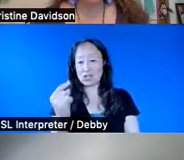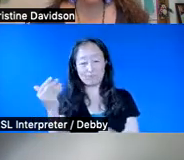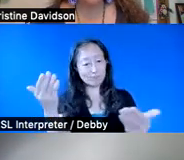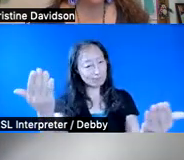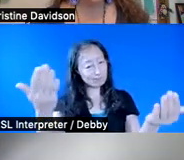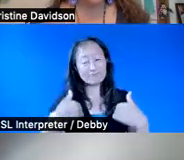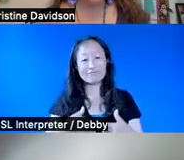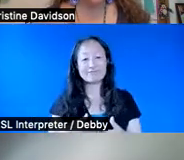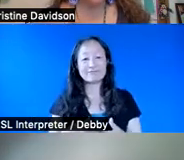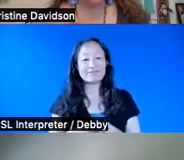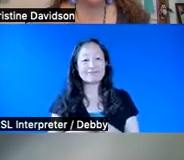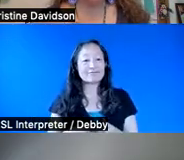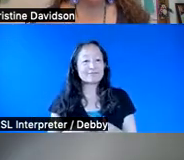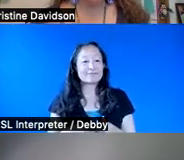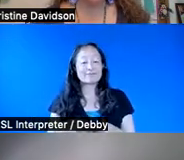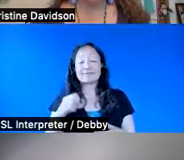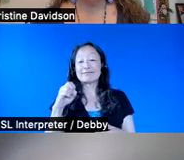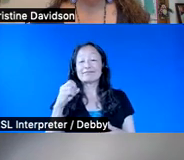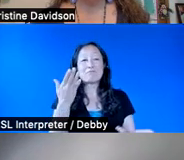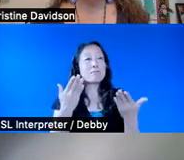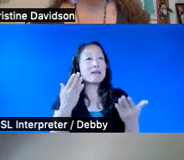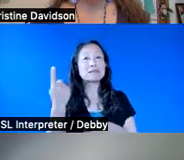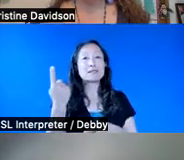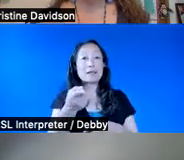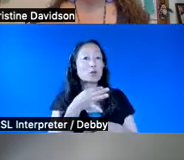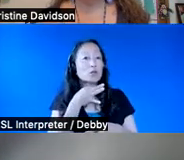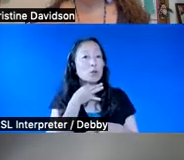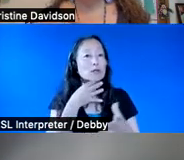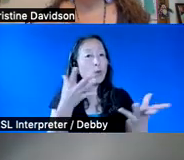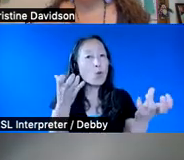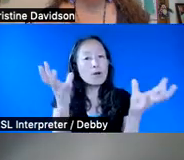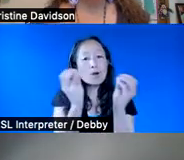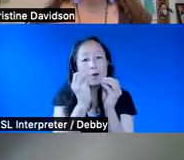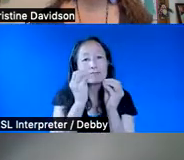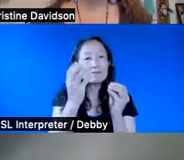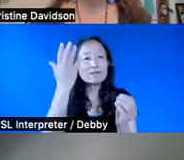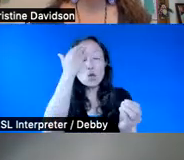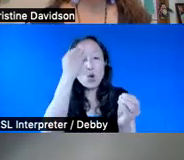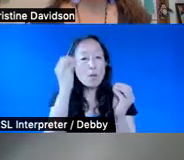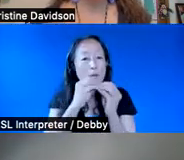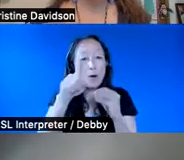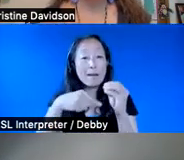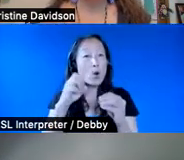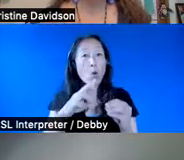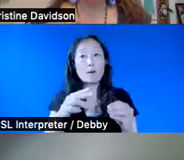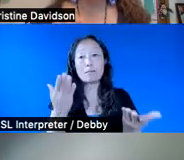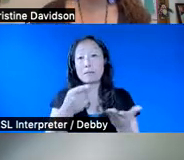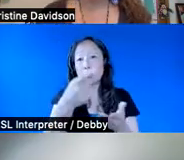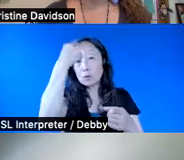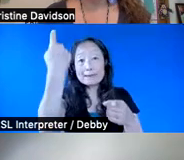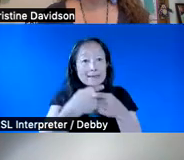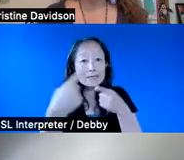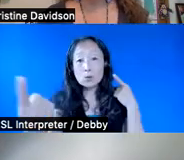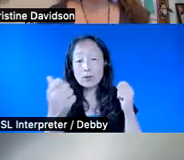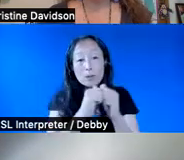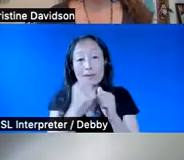Even if it's something you just want to know more about, or you just don't agree with it, whatever it is, bring it to the